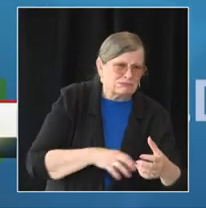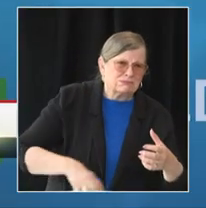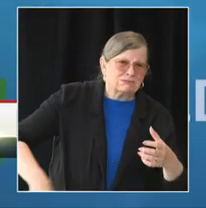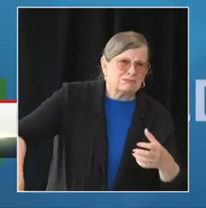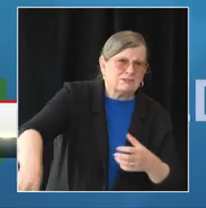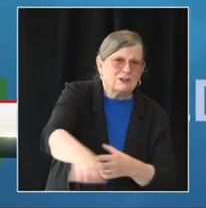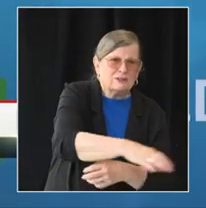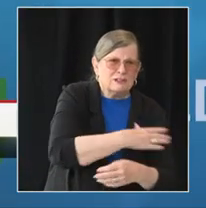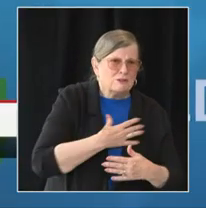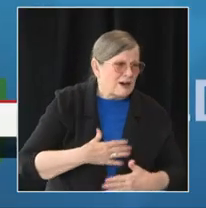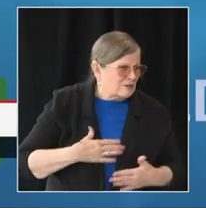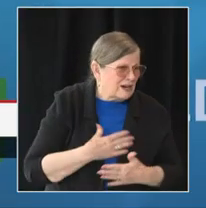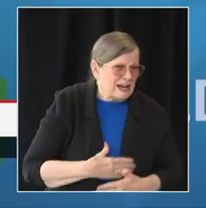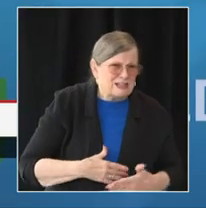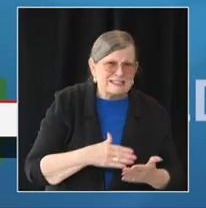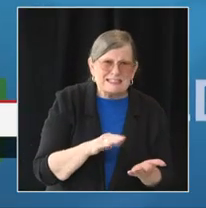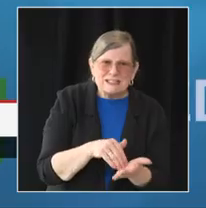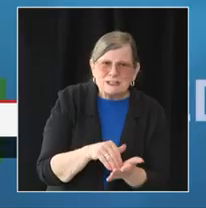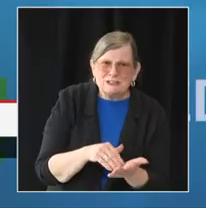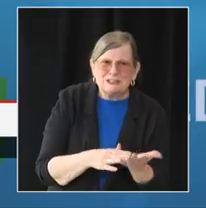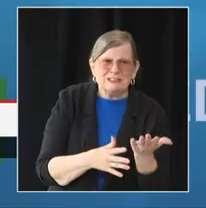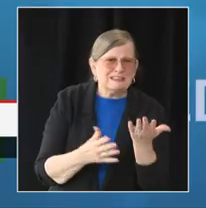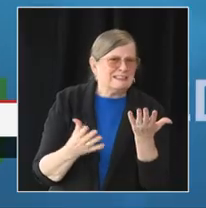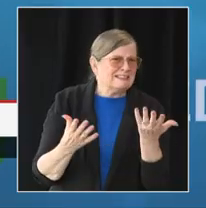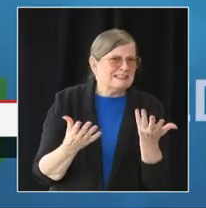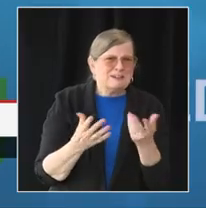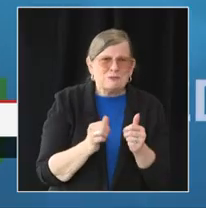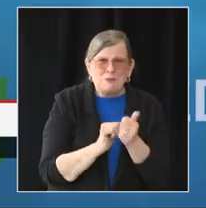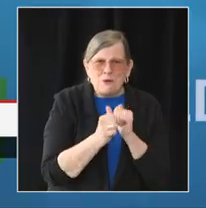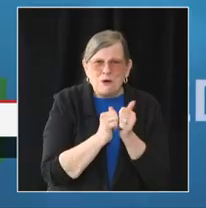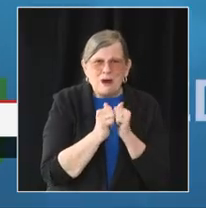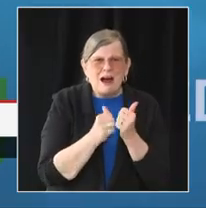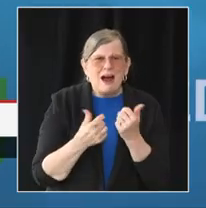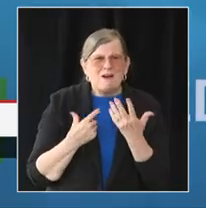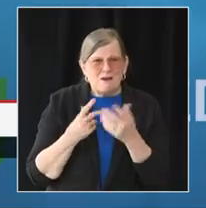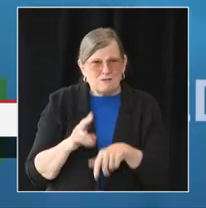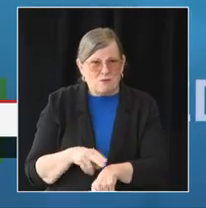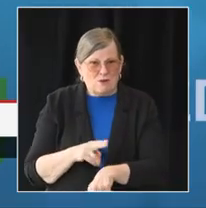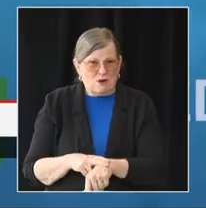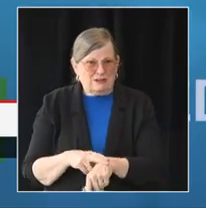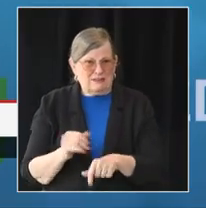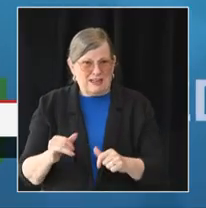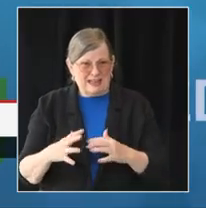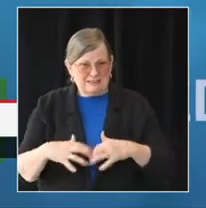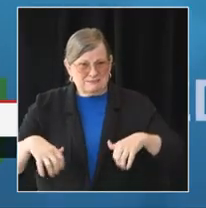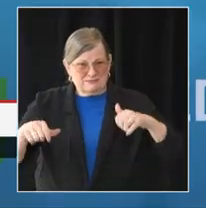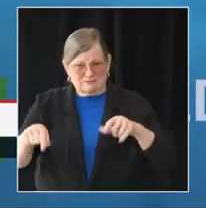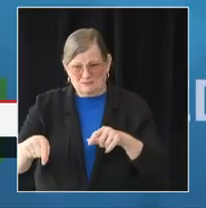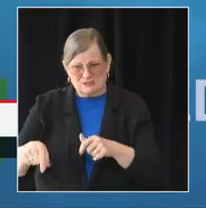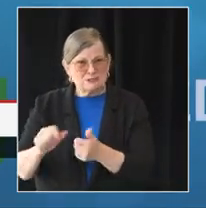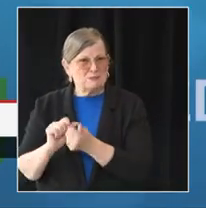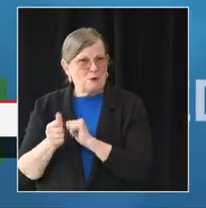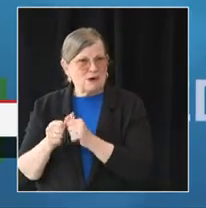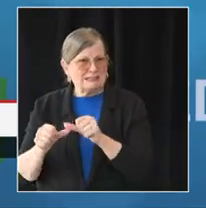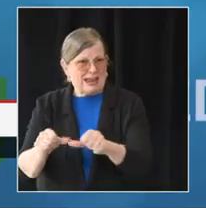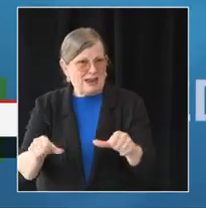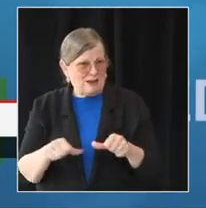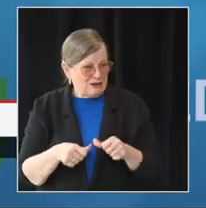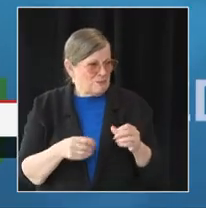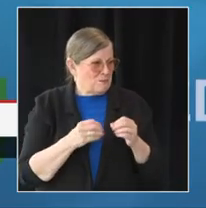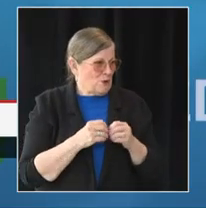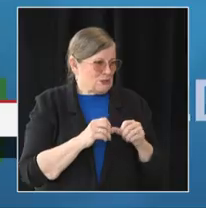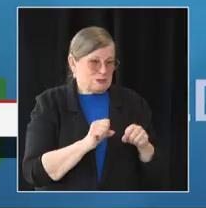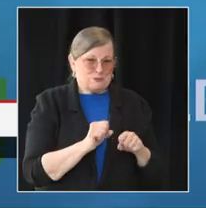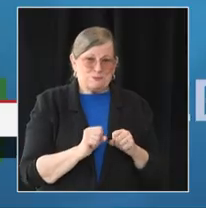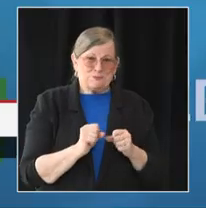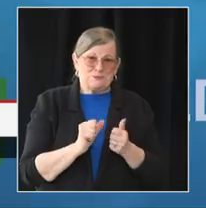on entertainment, and that's kind of where the happening place where all the restaurants and everything will be, and one that's on the